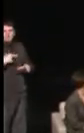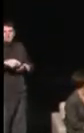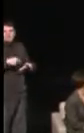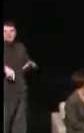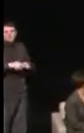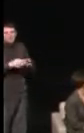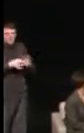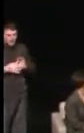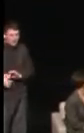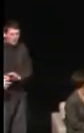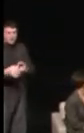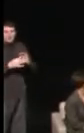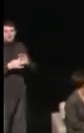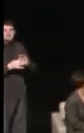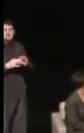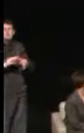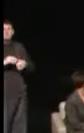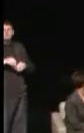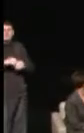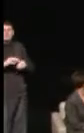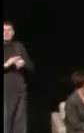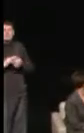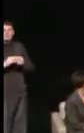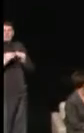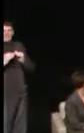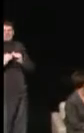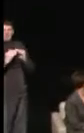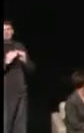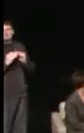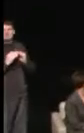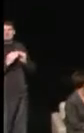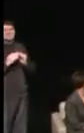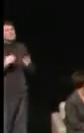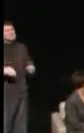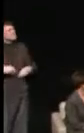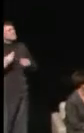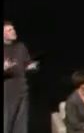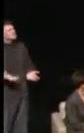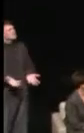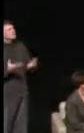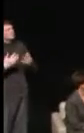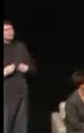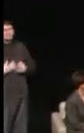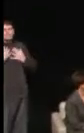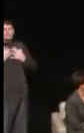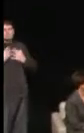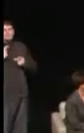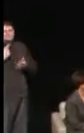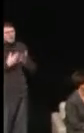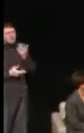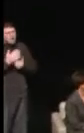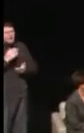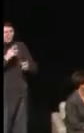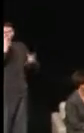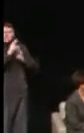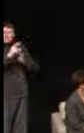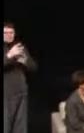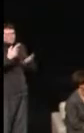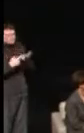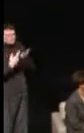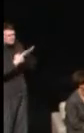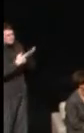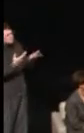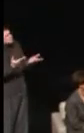connectedness and equality, encouraging dialogue and the respectful exchange of ideas between